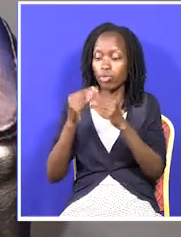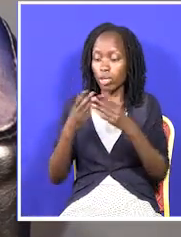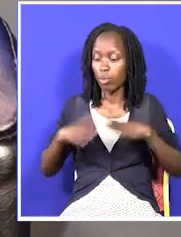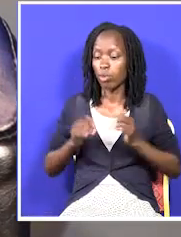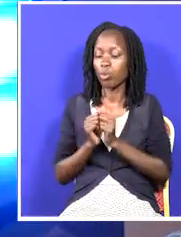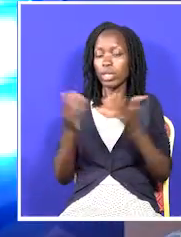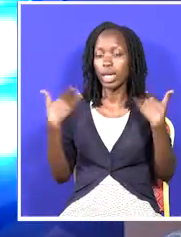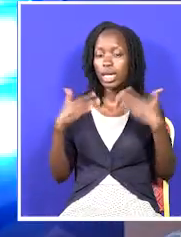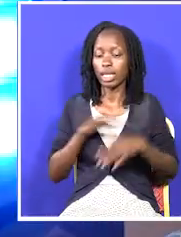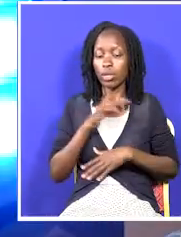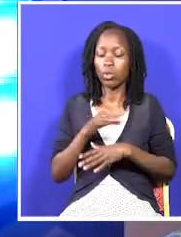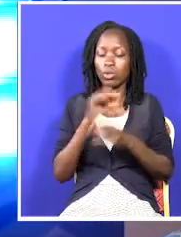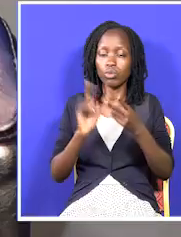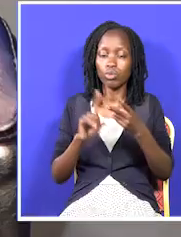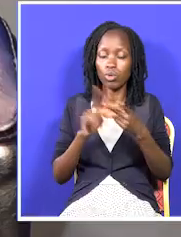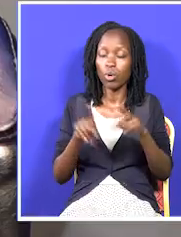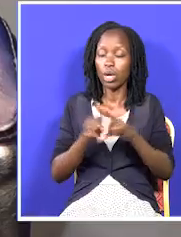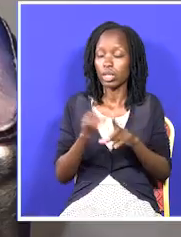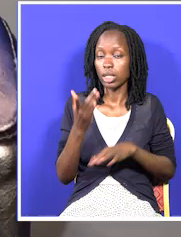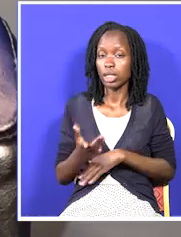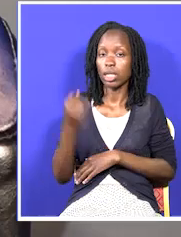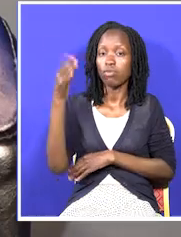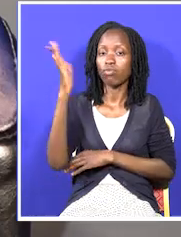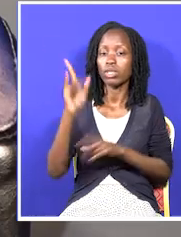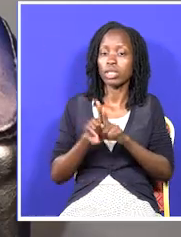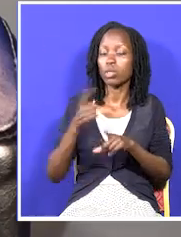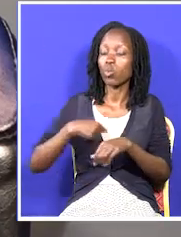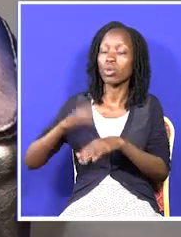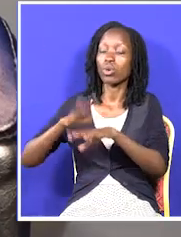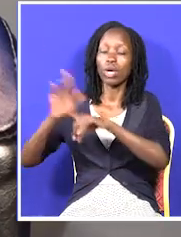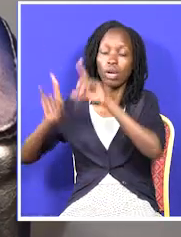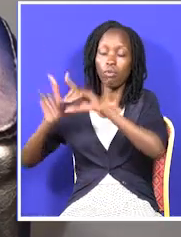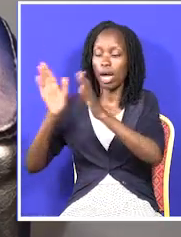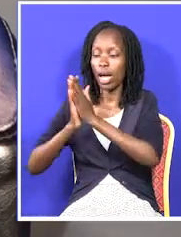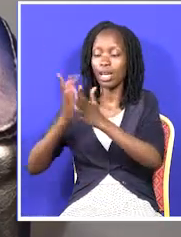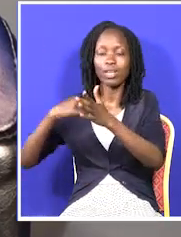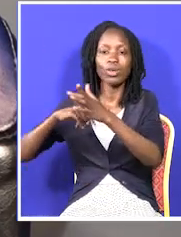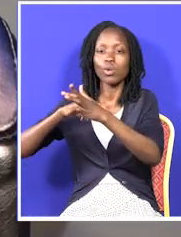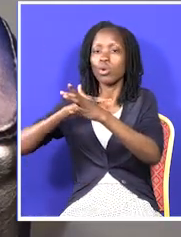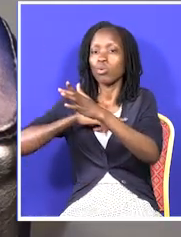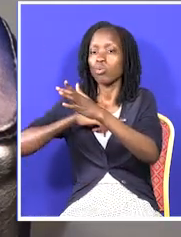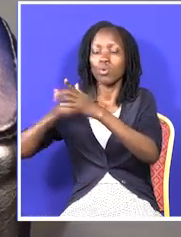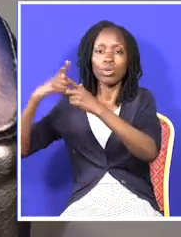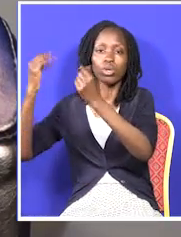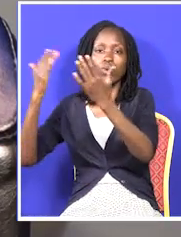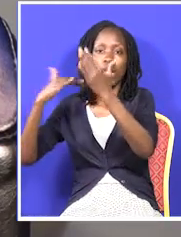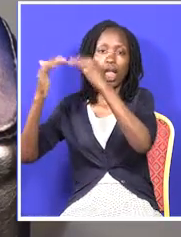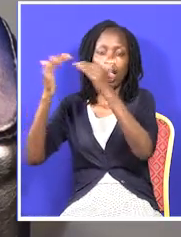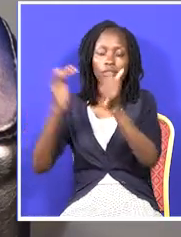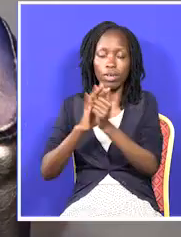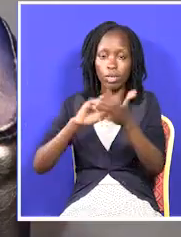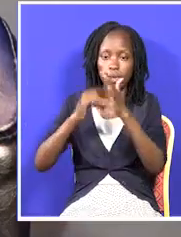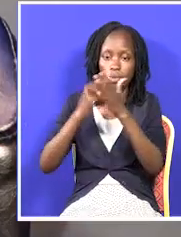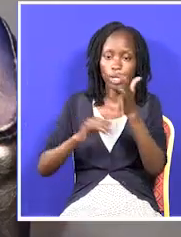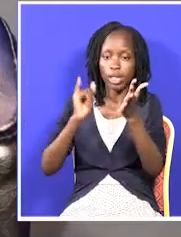eternal soul. And number two, as a child of God, we are on a journey and our destination is in heaven. In other words,